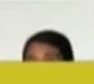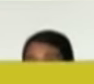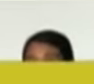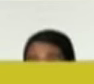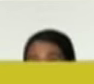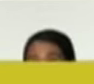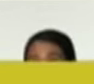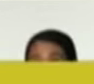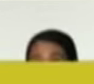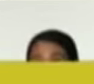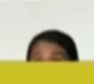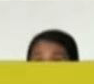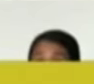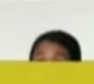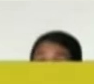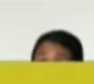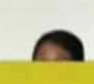changes the unfair